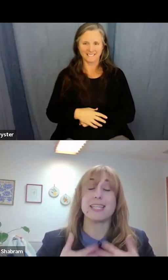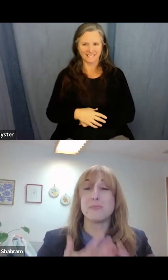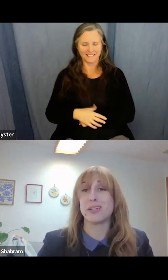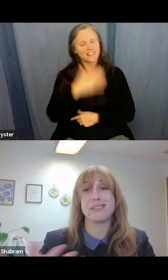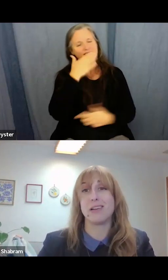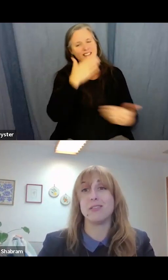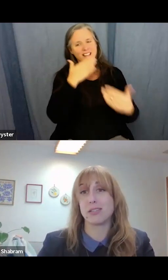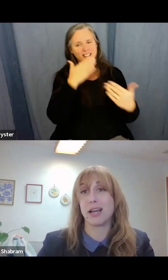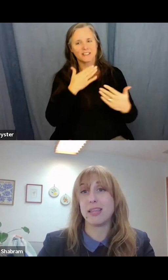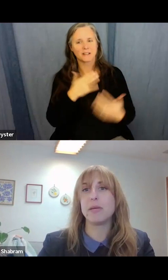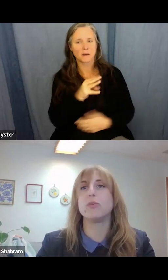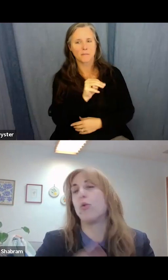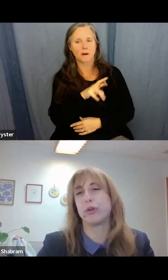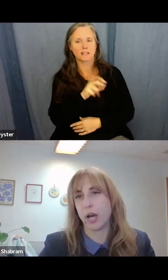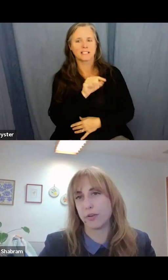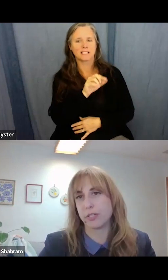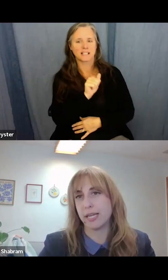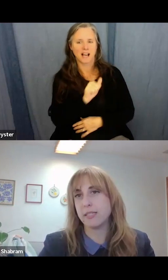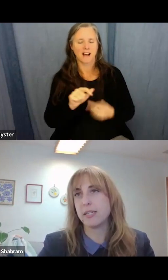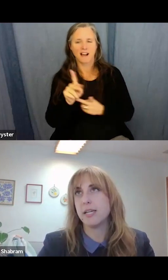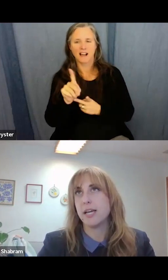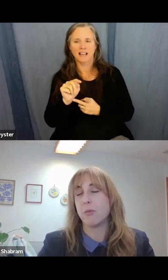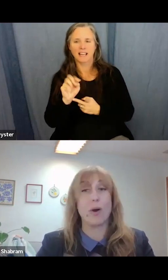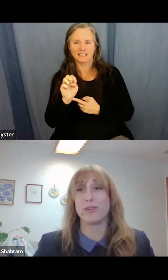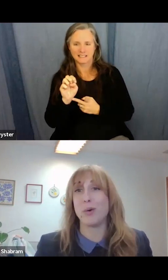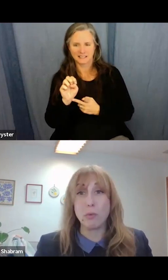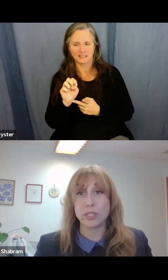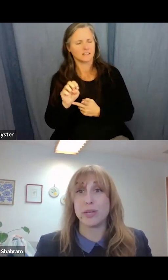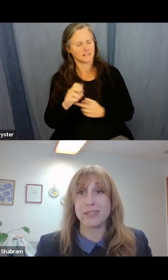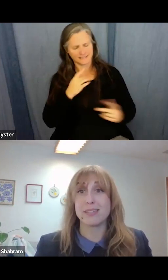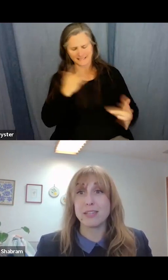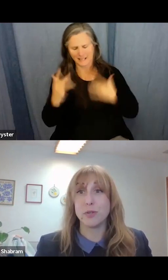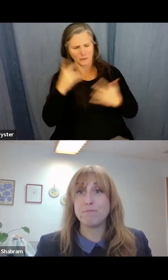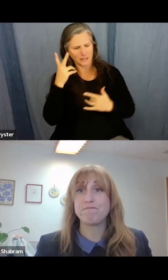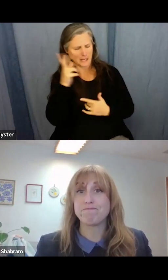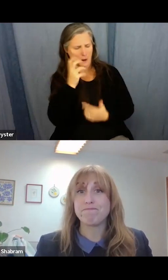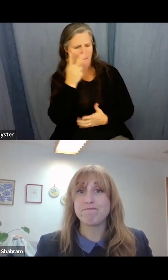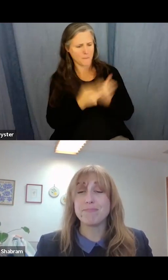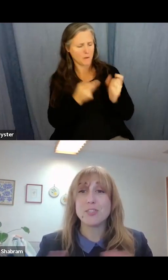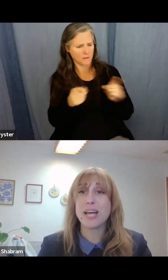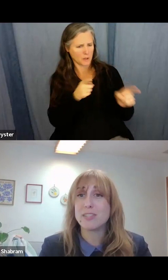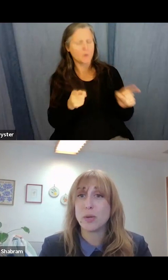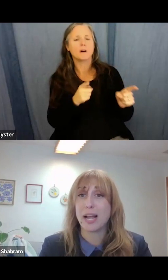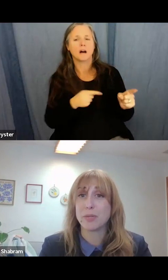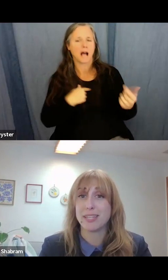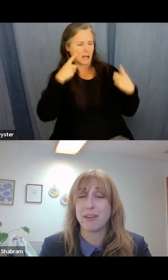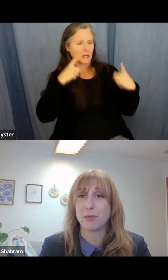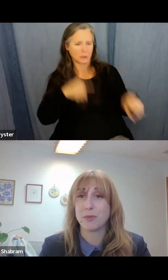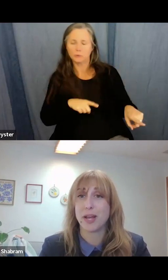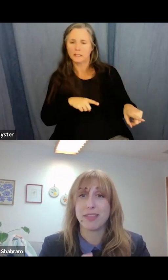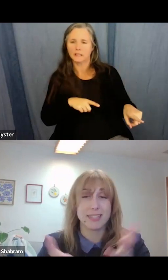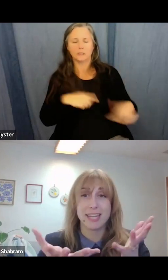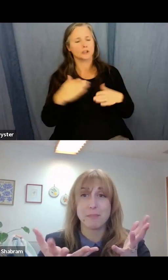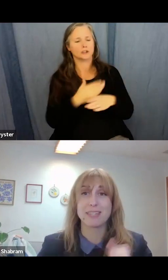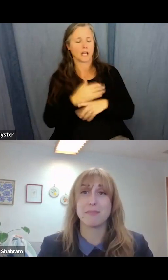and experience that alongside them in order to understand whether or not what we're doing is successful. So that is what I would leave